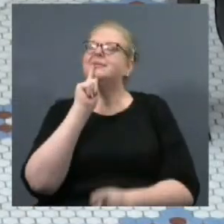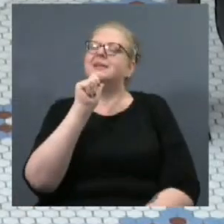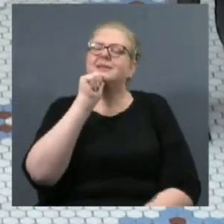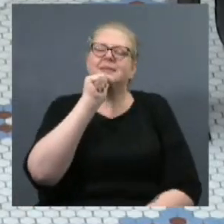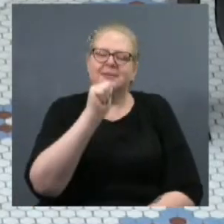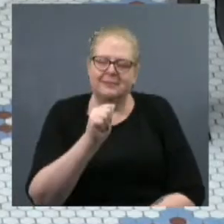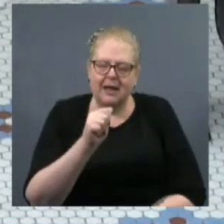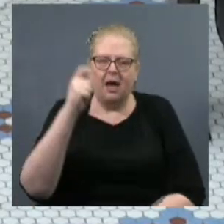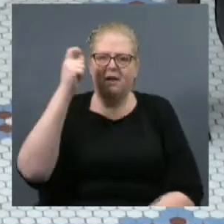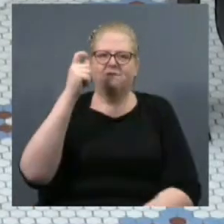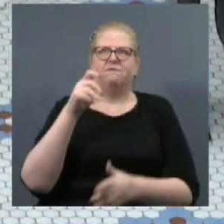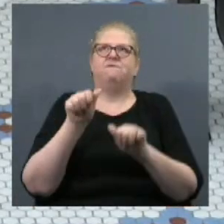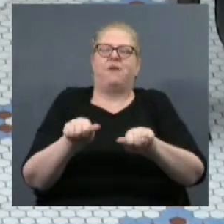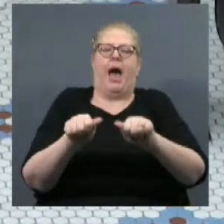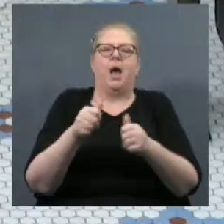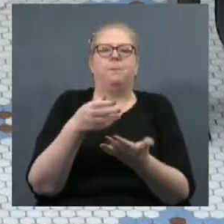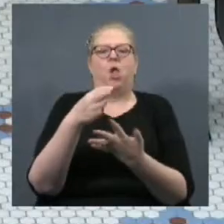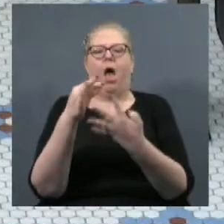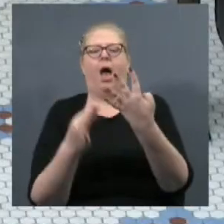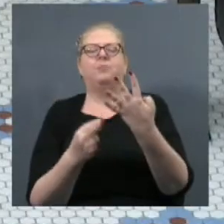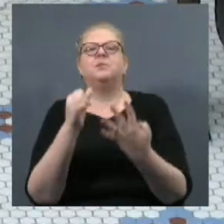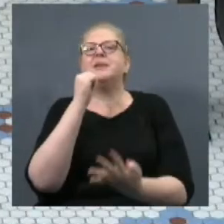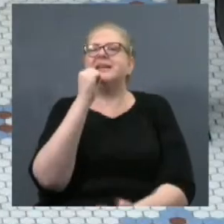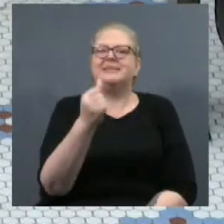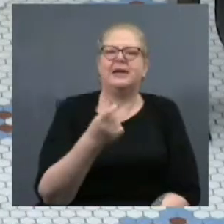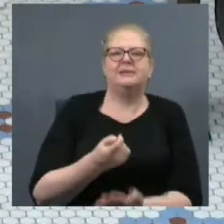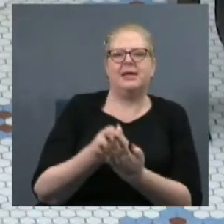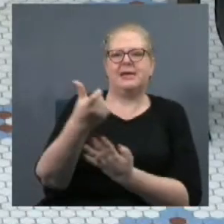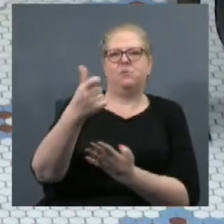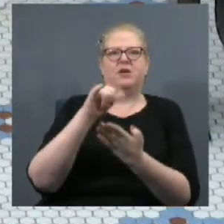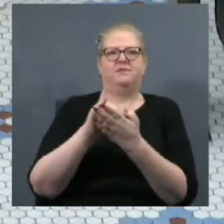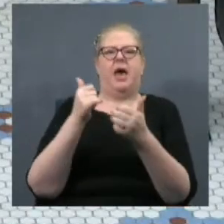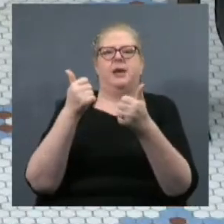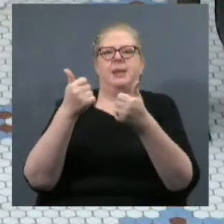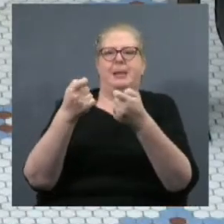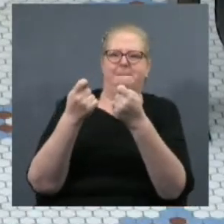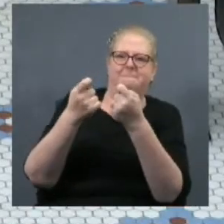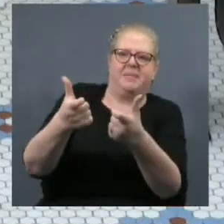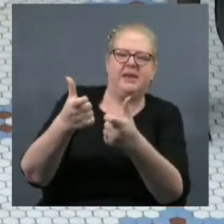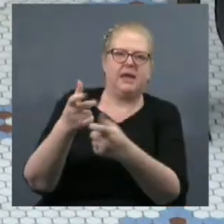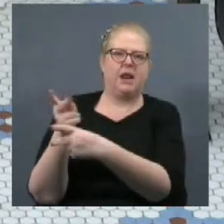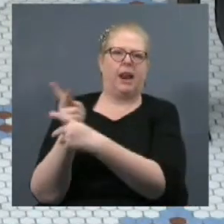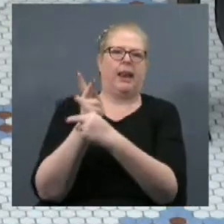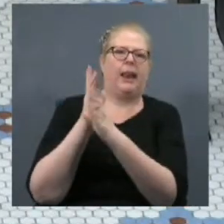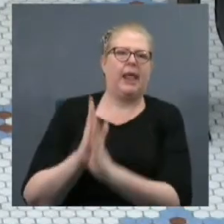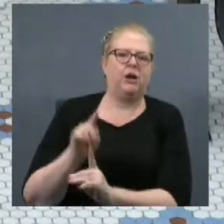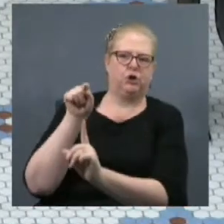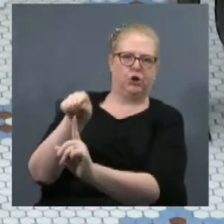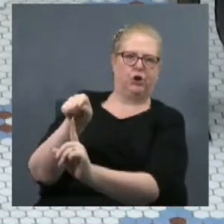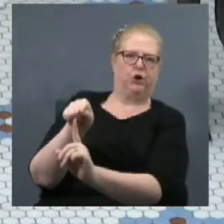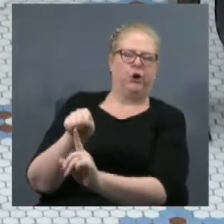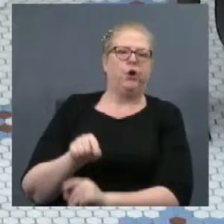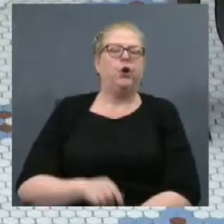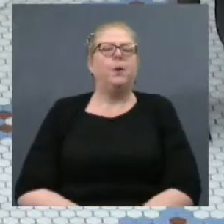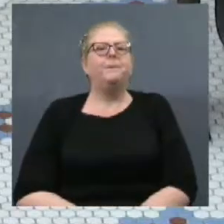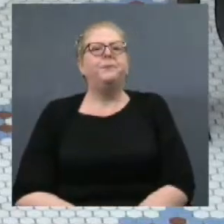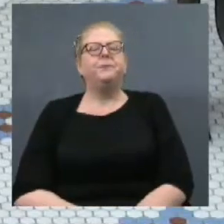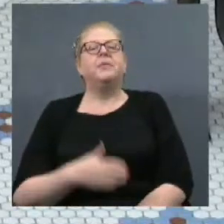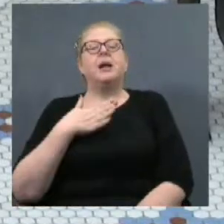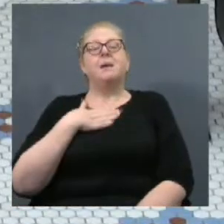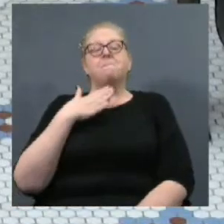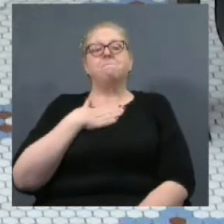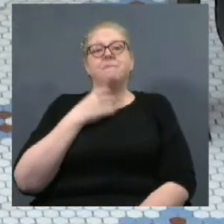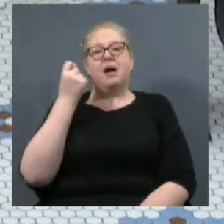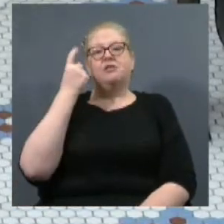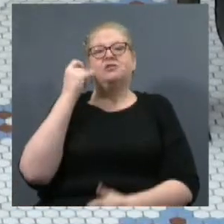immediate lender. It just doesn't get rid of that immediate lender. And my understanding is that the pure